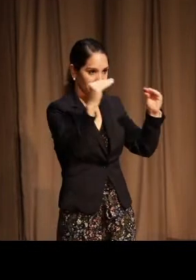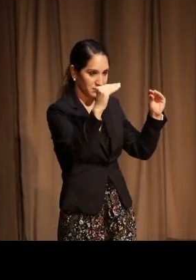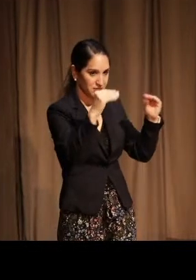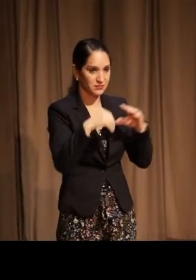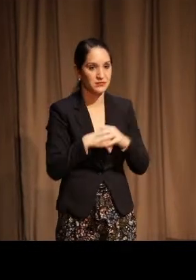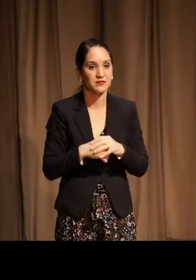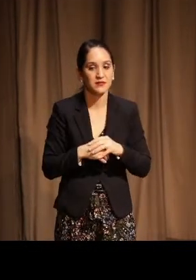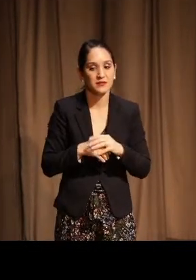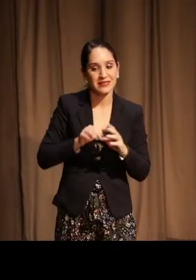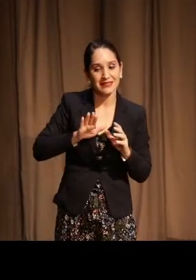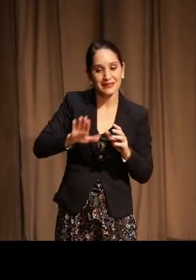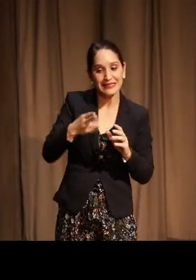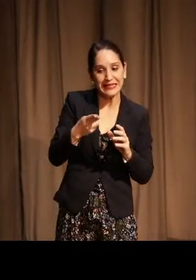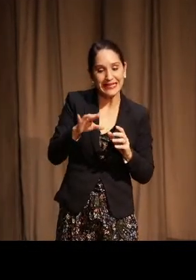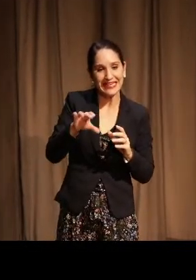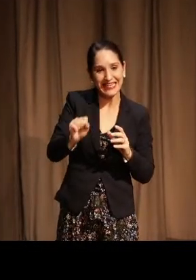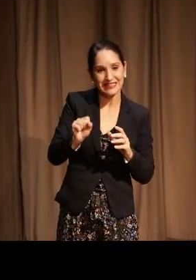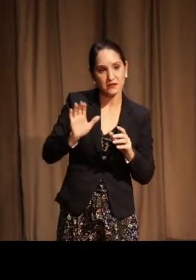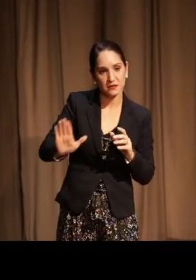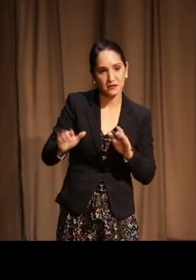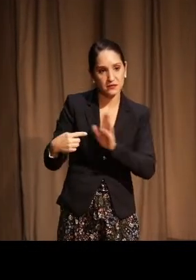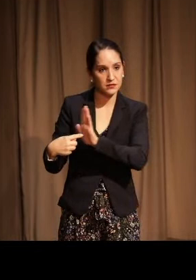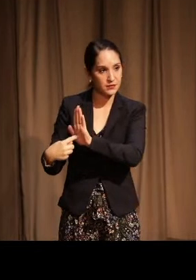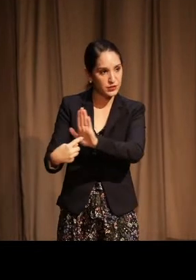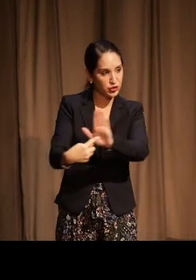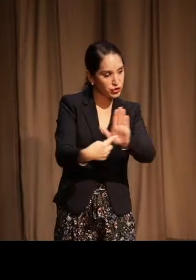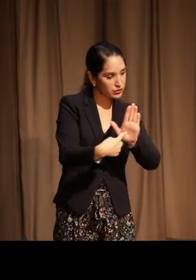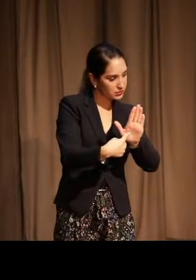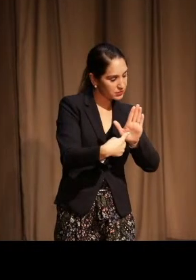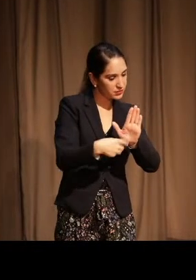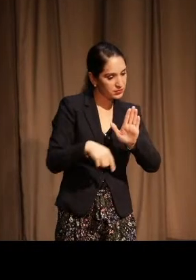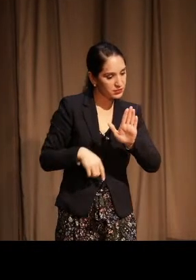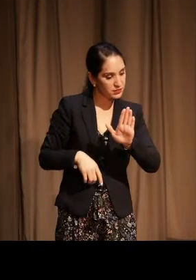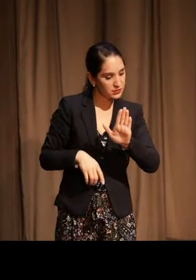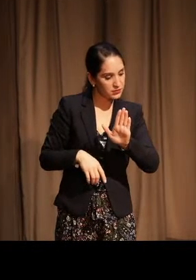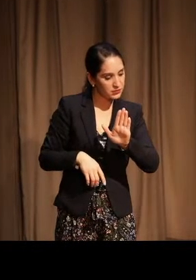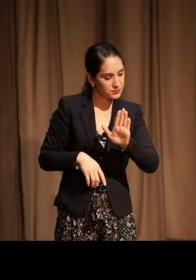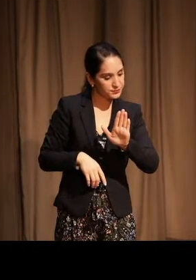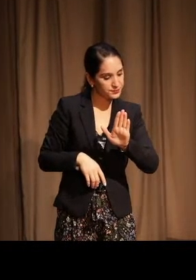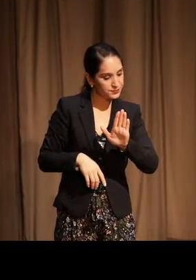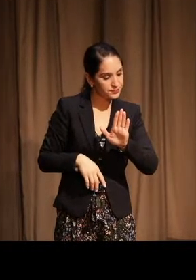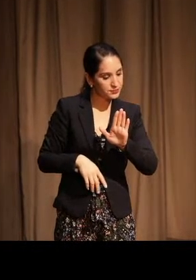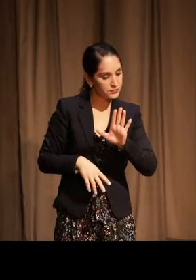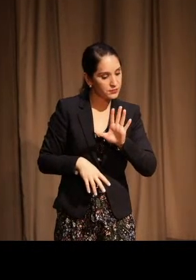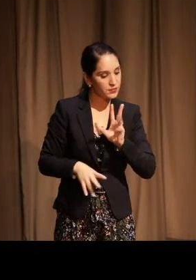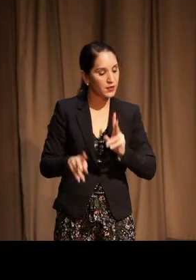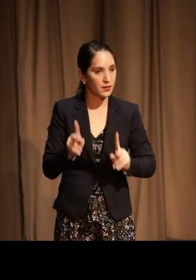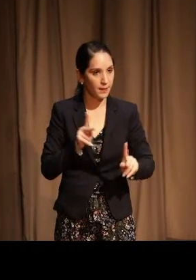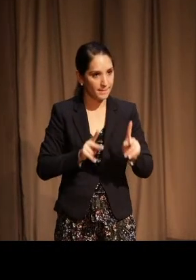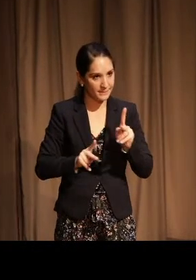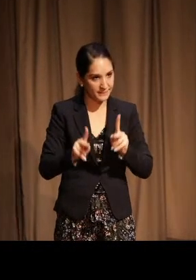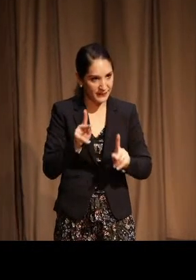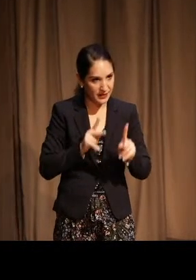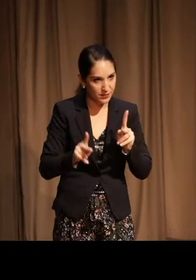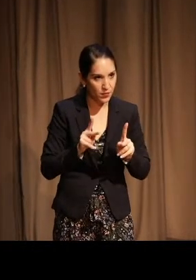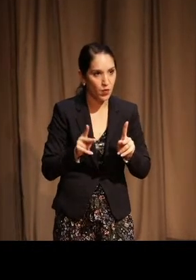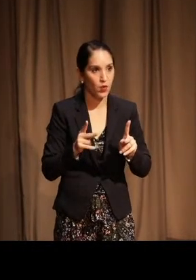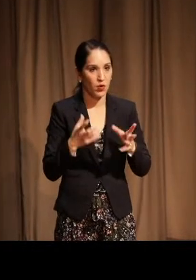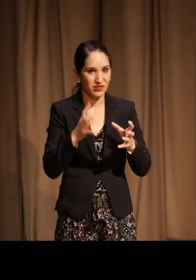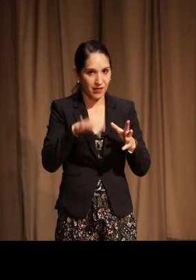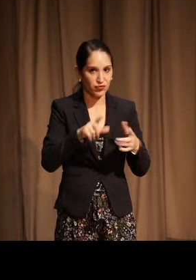this exhibition, like Jennifer said now, focus on envisioning people who fight for the dreams in South